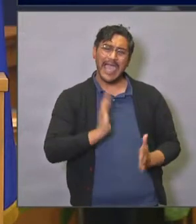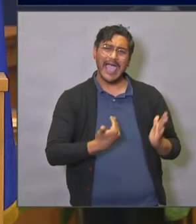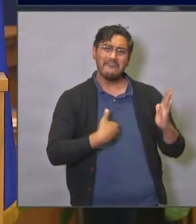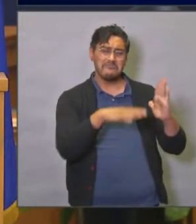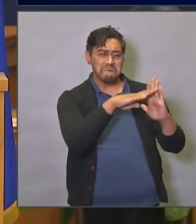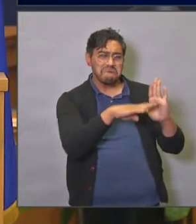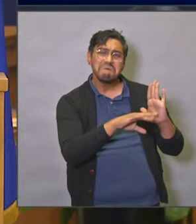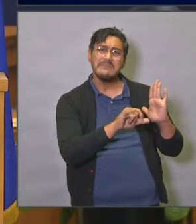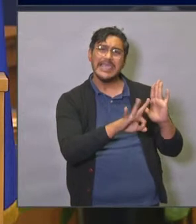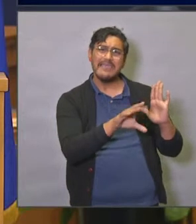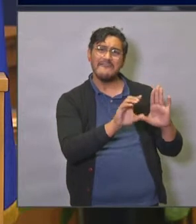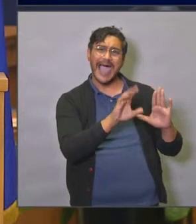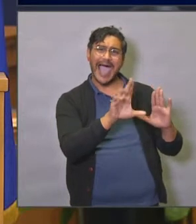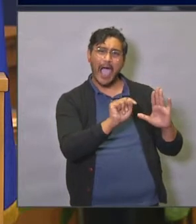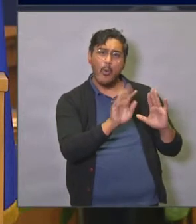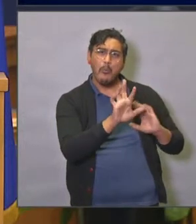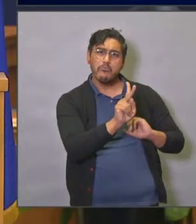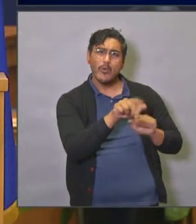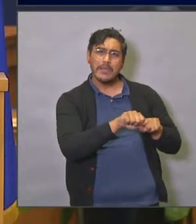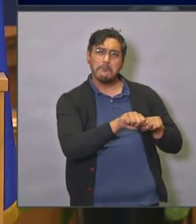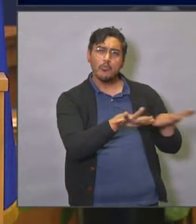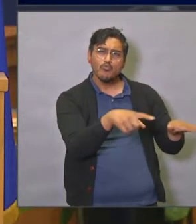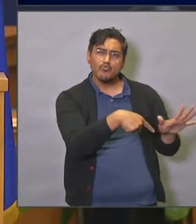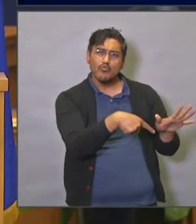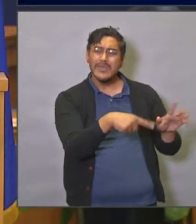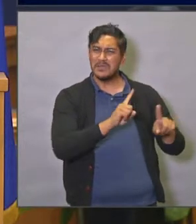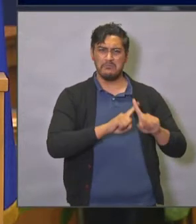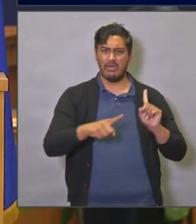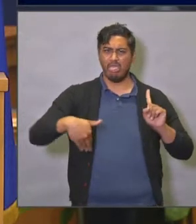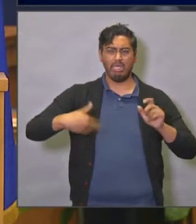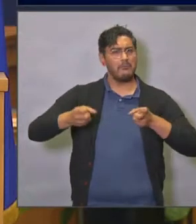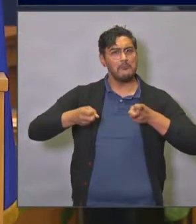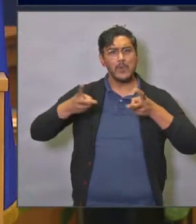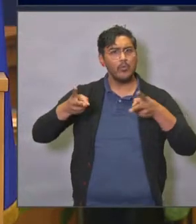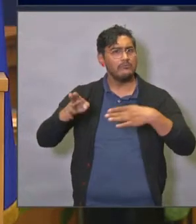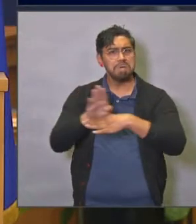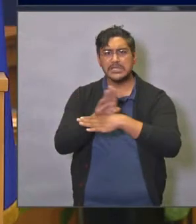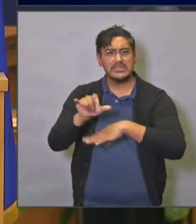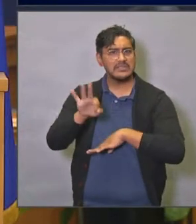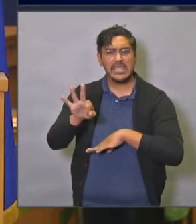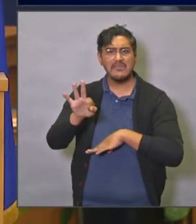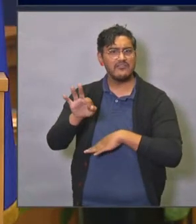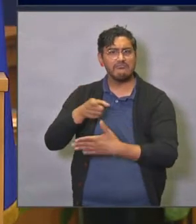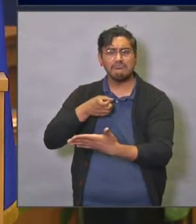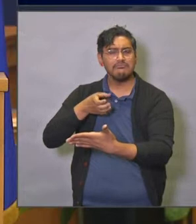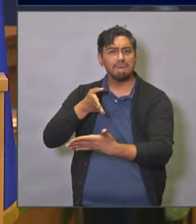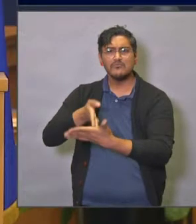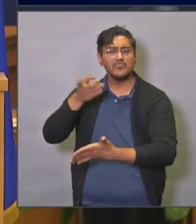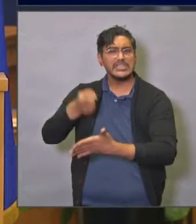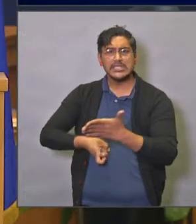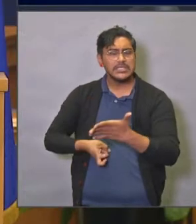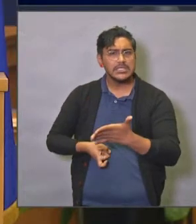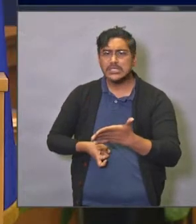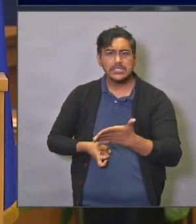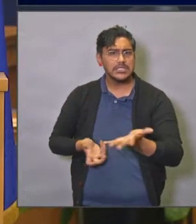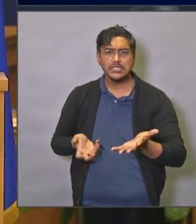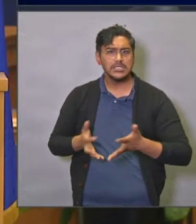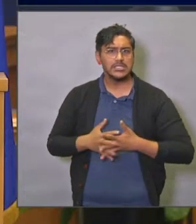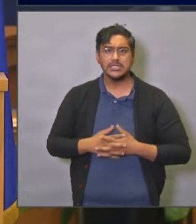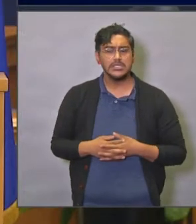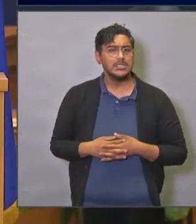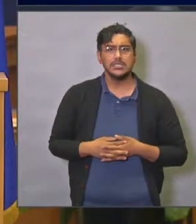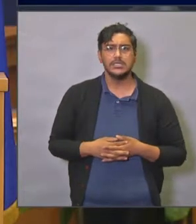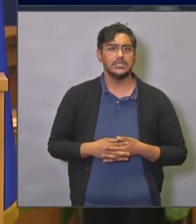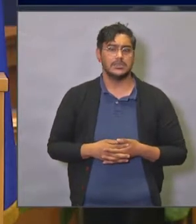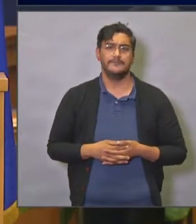but I'm not sure that we've yet posted businesses where we've issued citations and or businesses